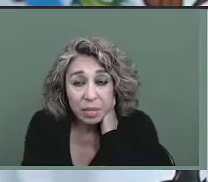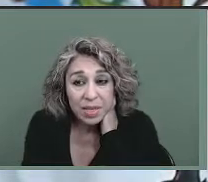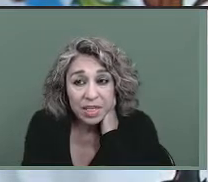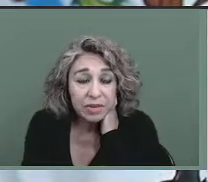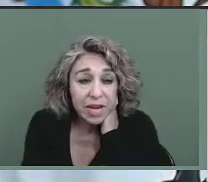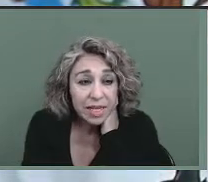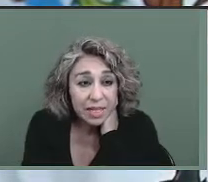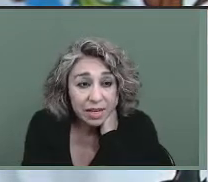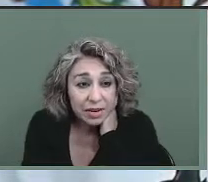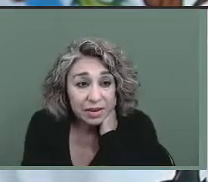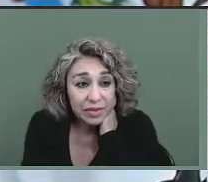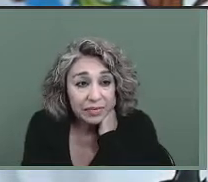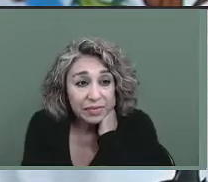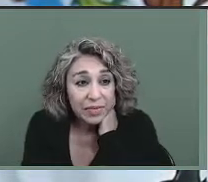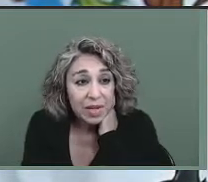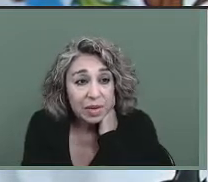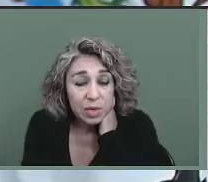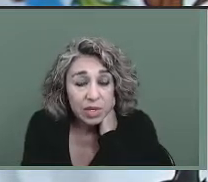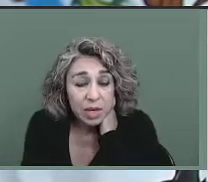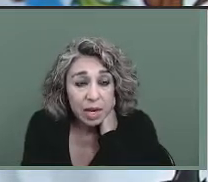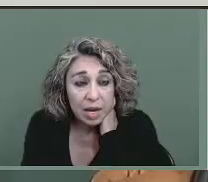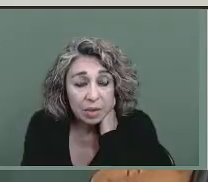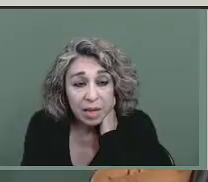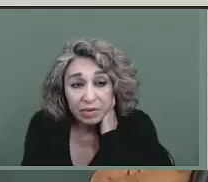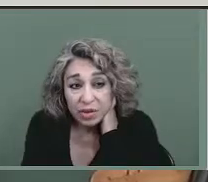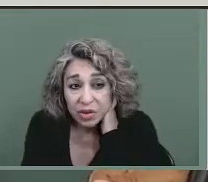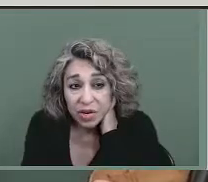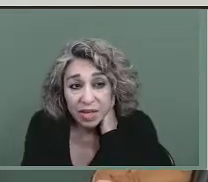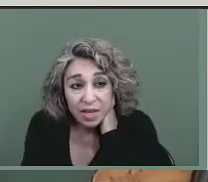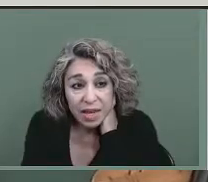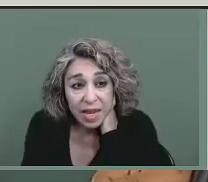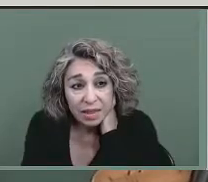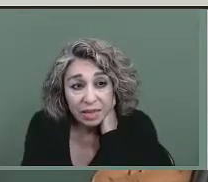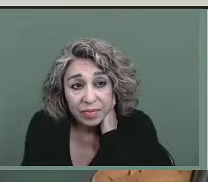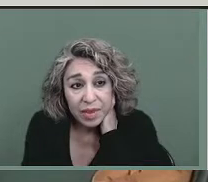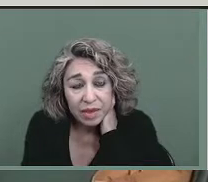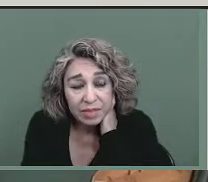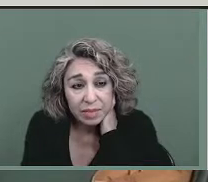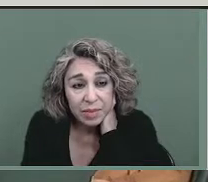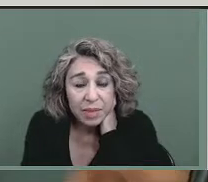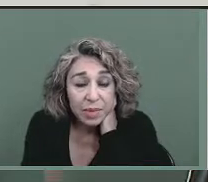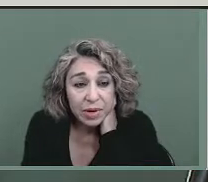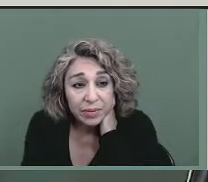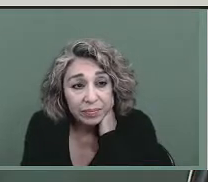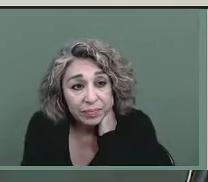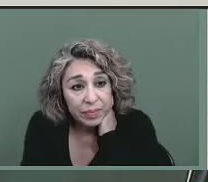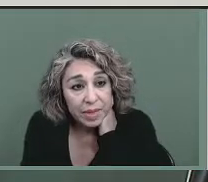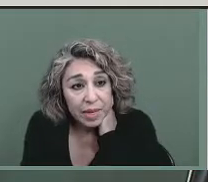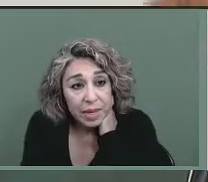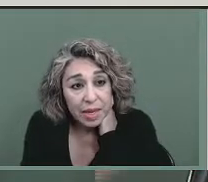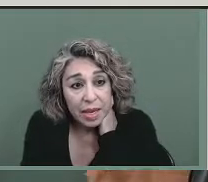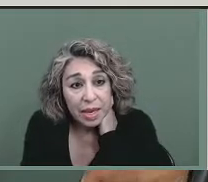our budget for next year, which I will have to turn in the 8th of September.